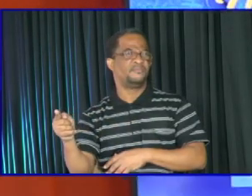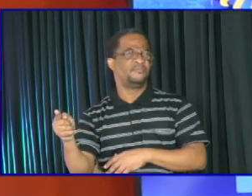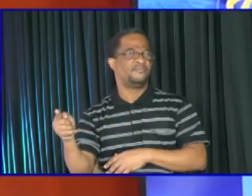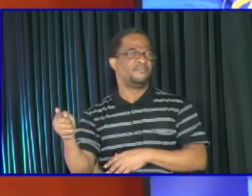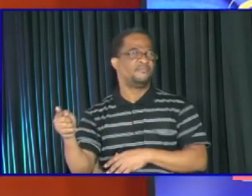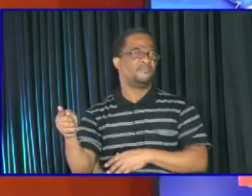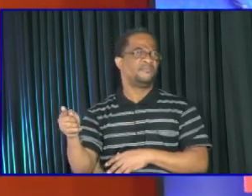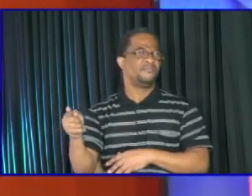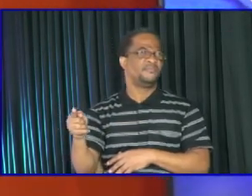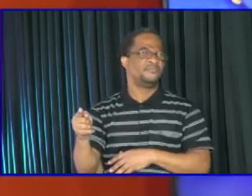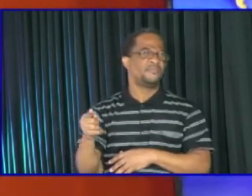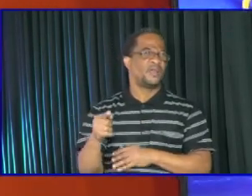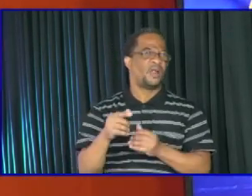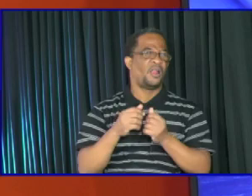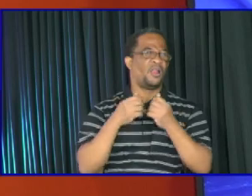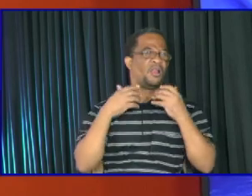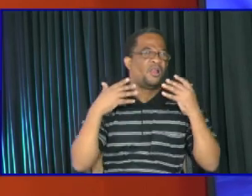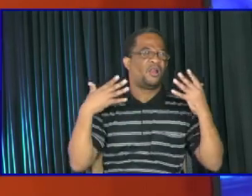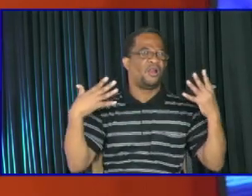Agony